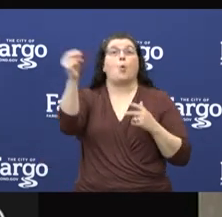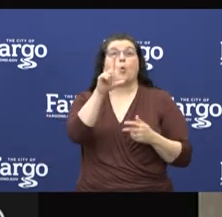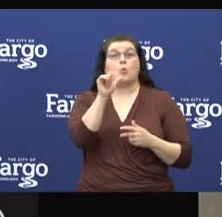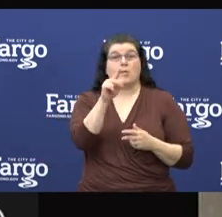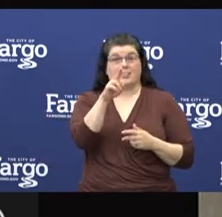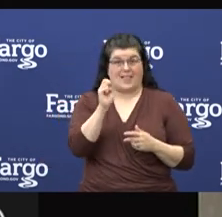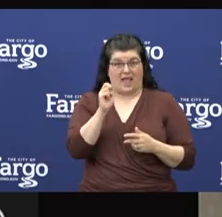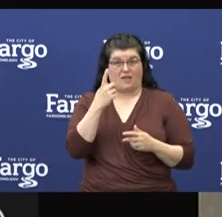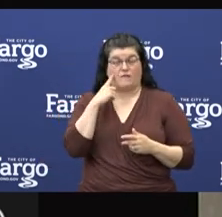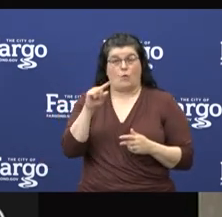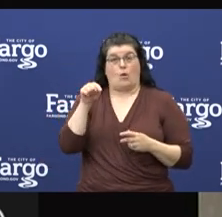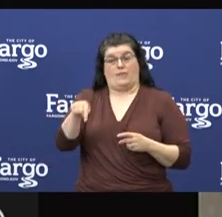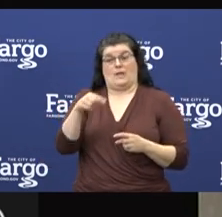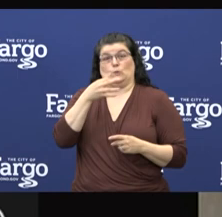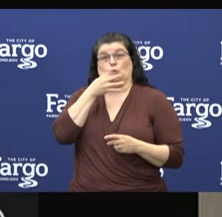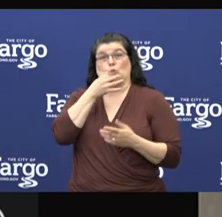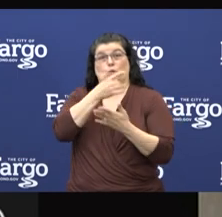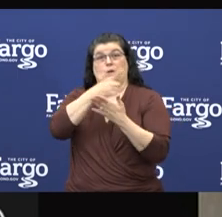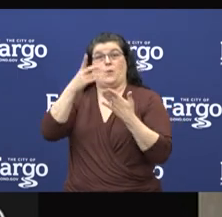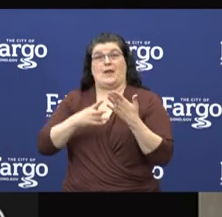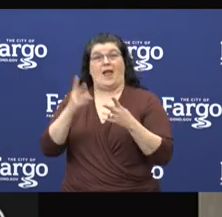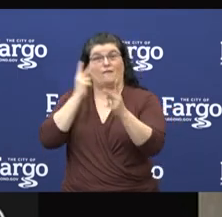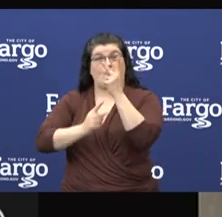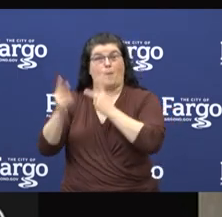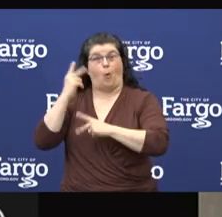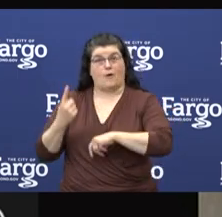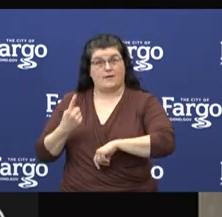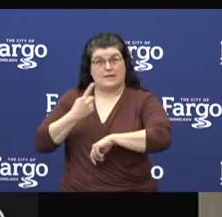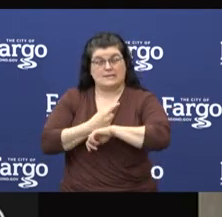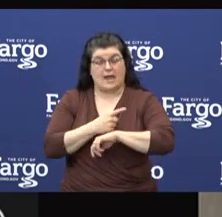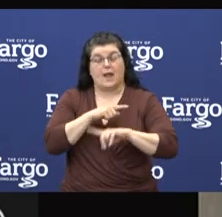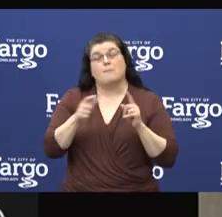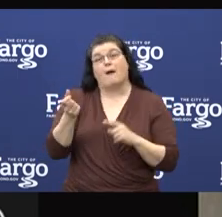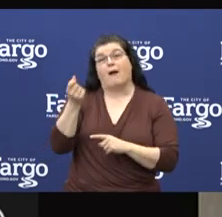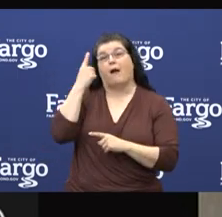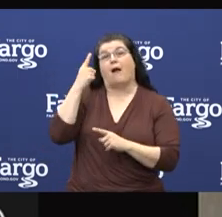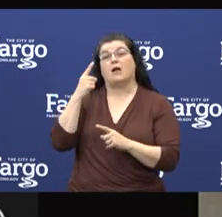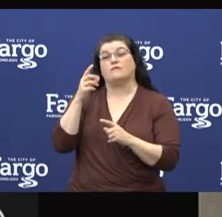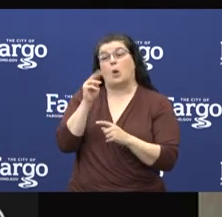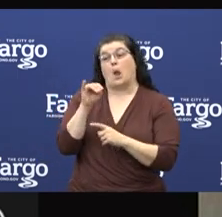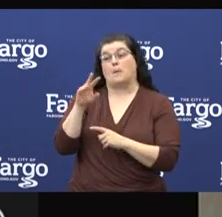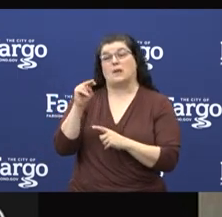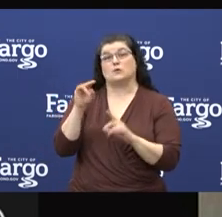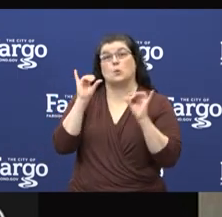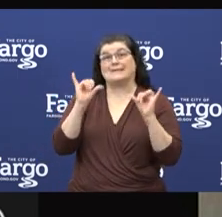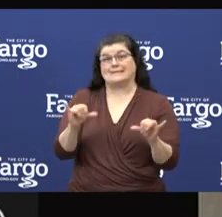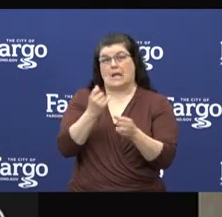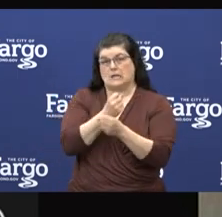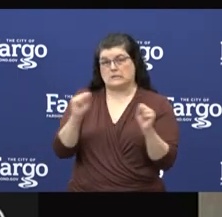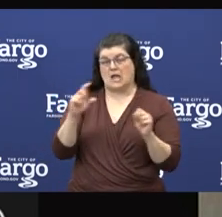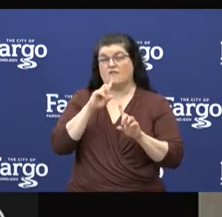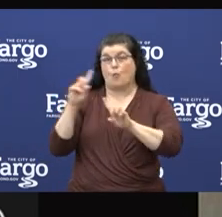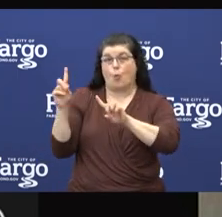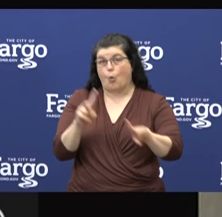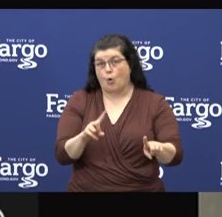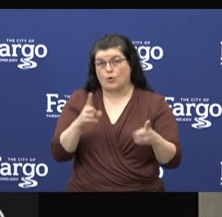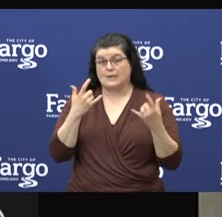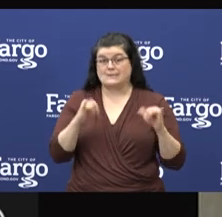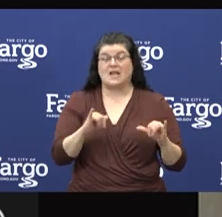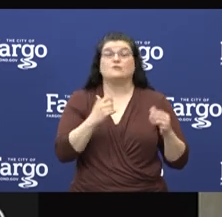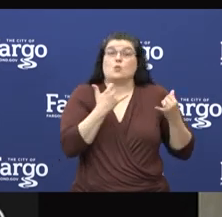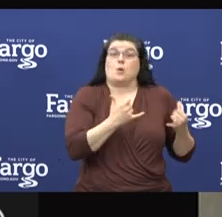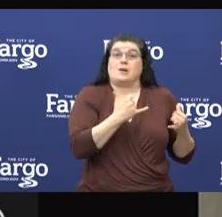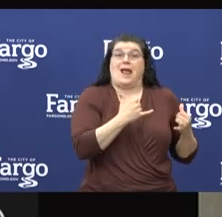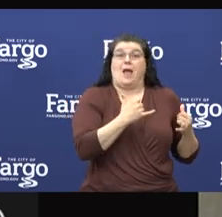weekend, and we want to remind you to continue following Minnesota's Stay Safe order. The Stay Safe order replaced the stay-at-home order